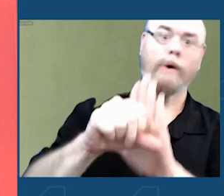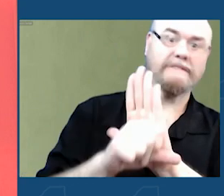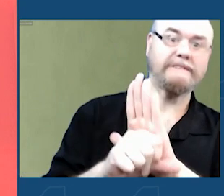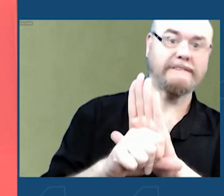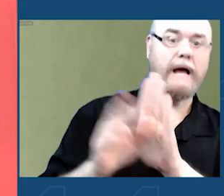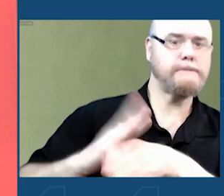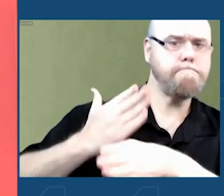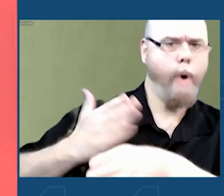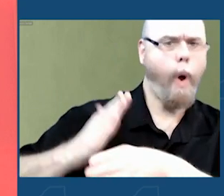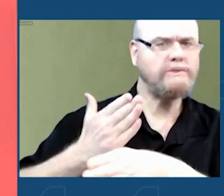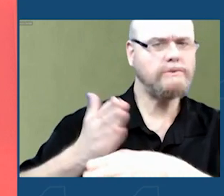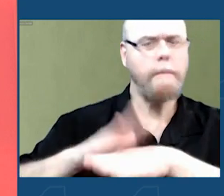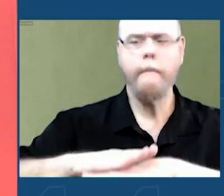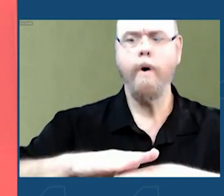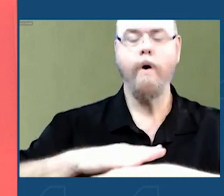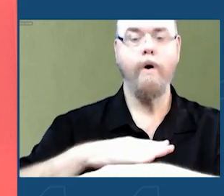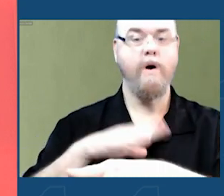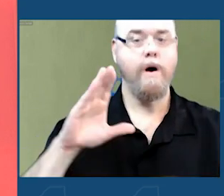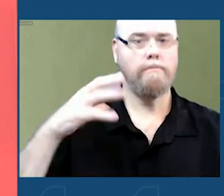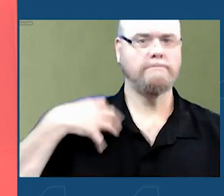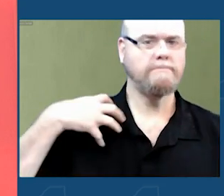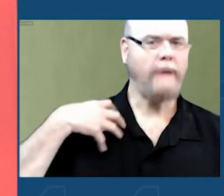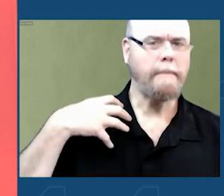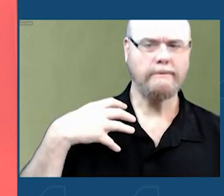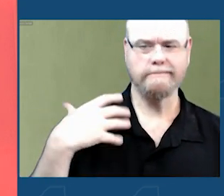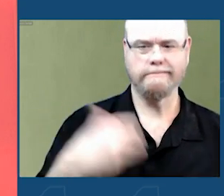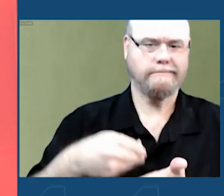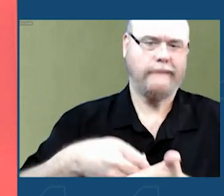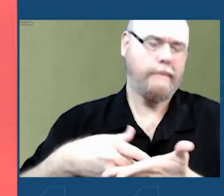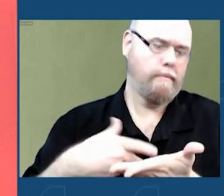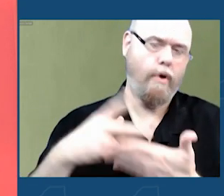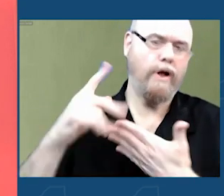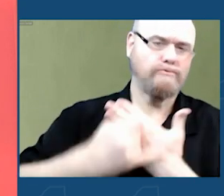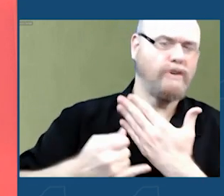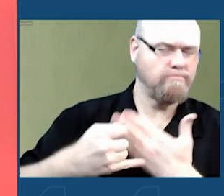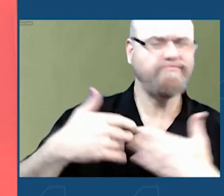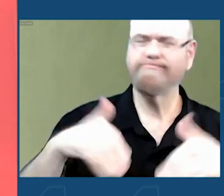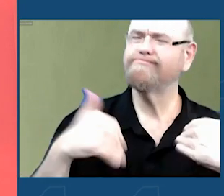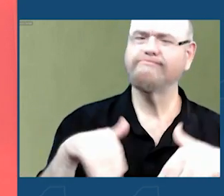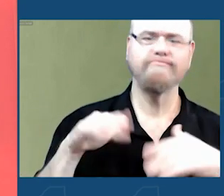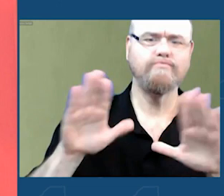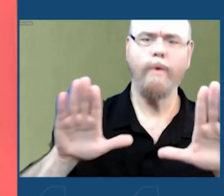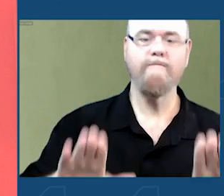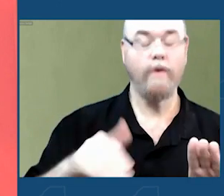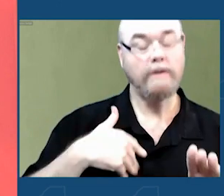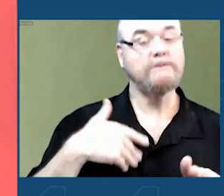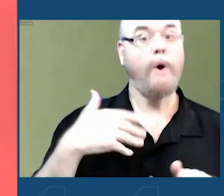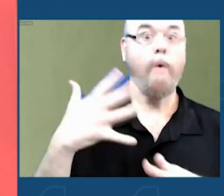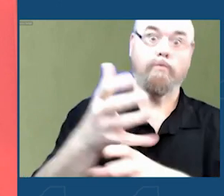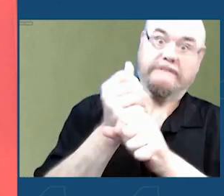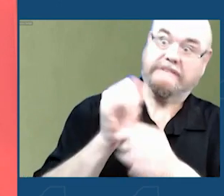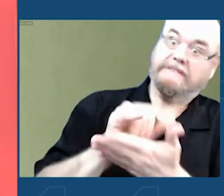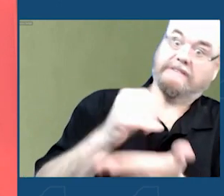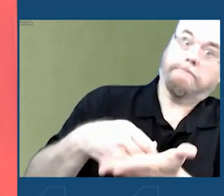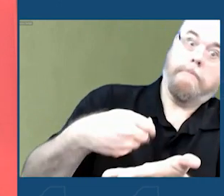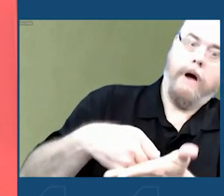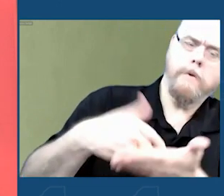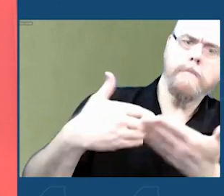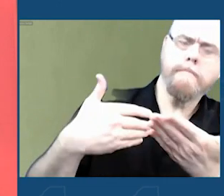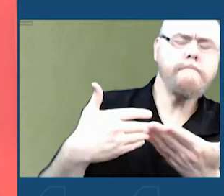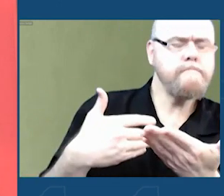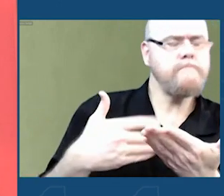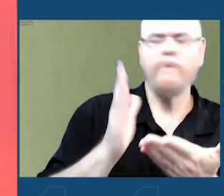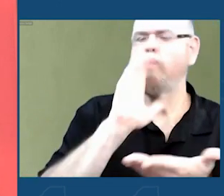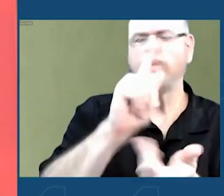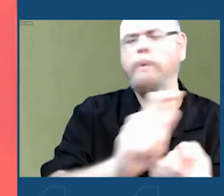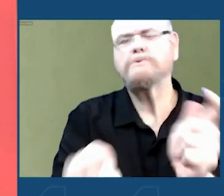was really fantastic. The impact of the grant will be transformative, not